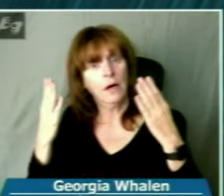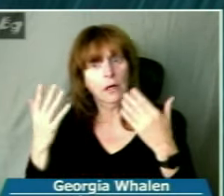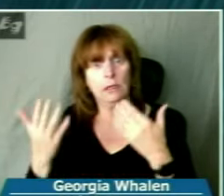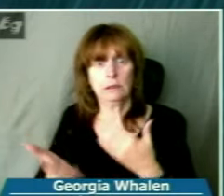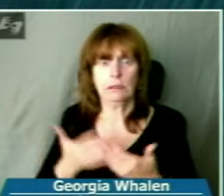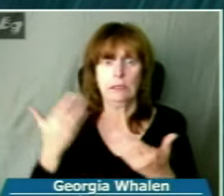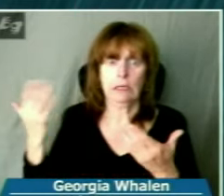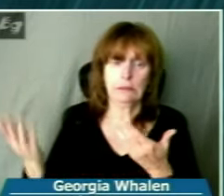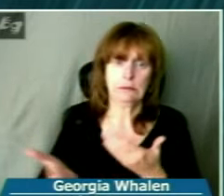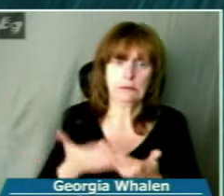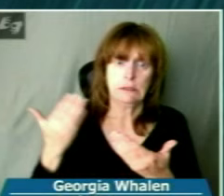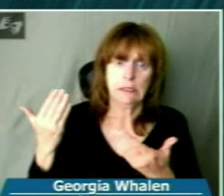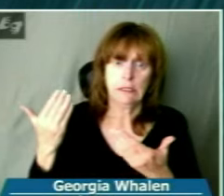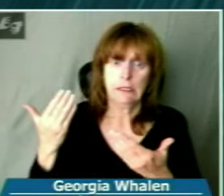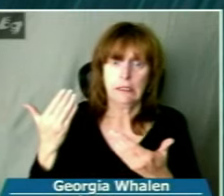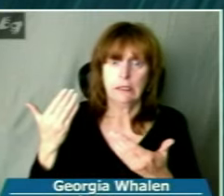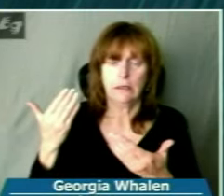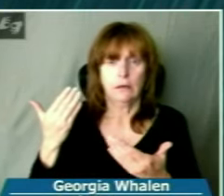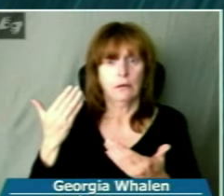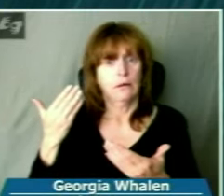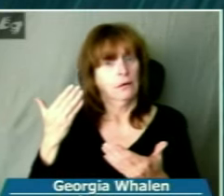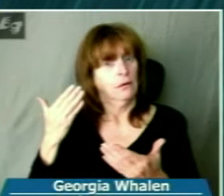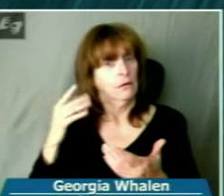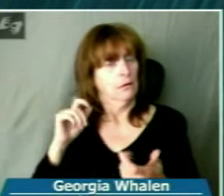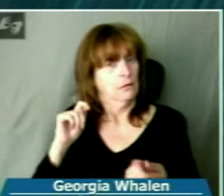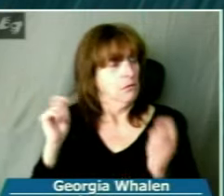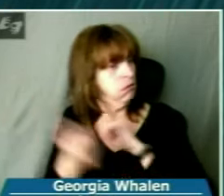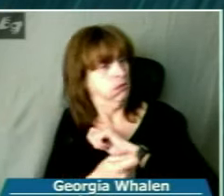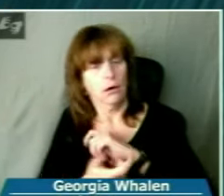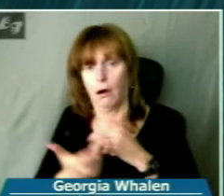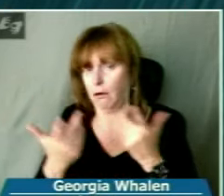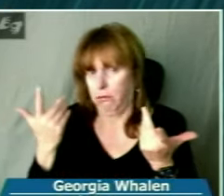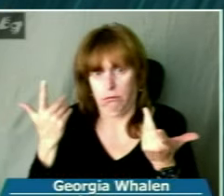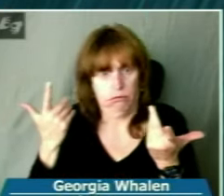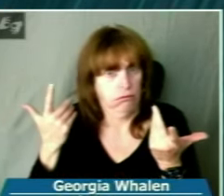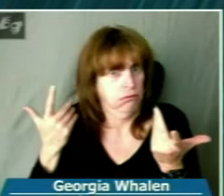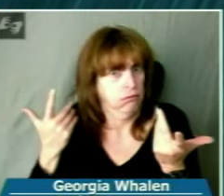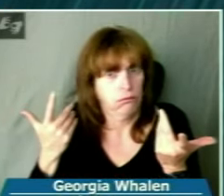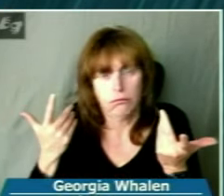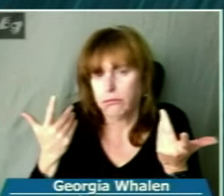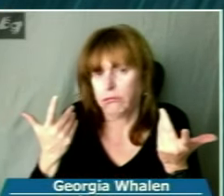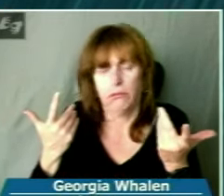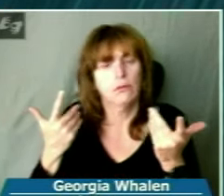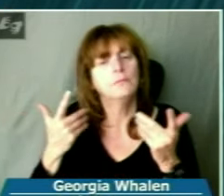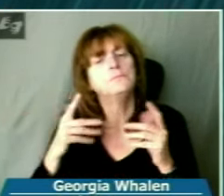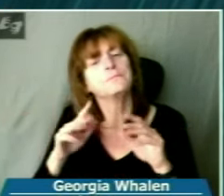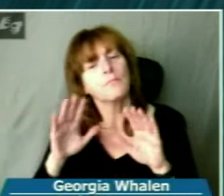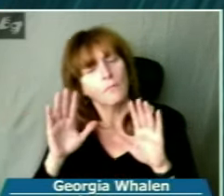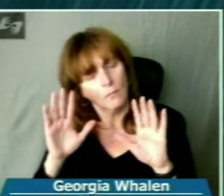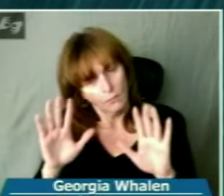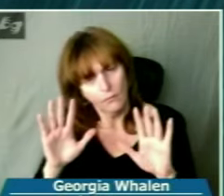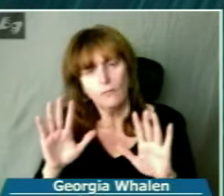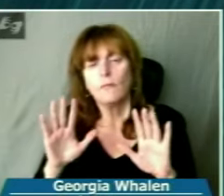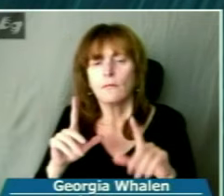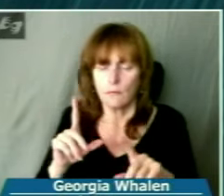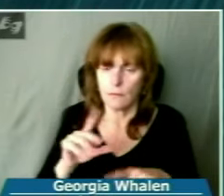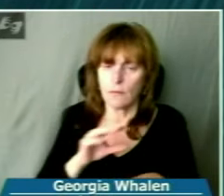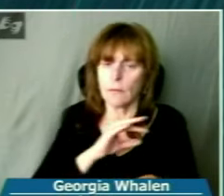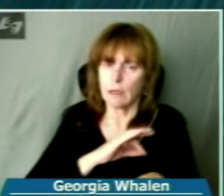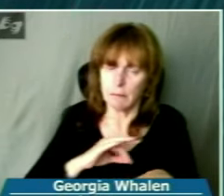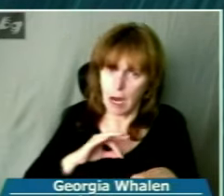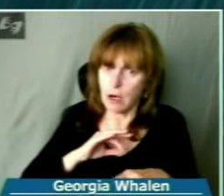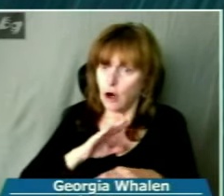program back to the way it was, because as the mayor has said, and Dr. Richardson reminds us regularly, the virus is not